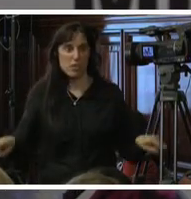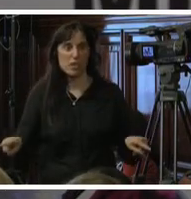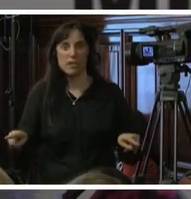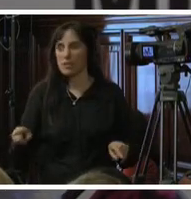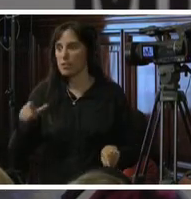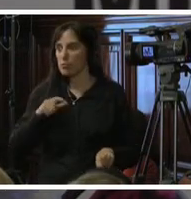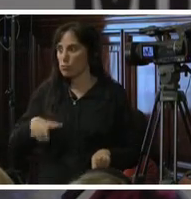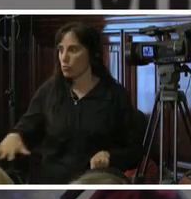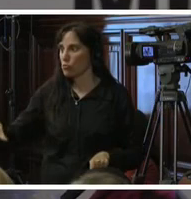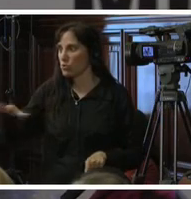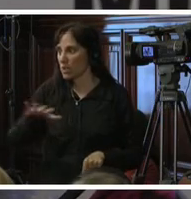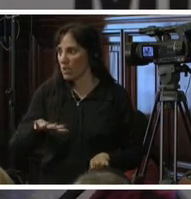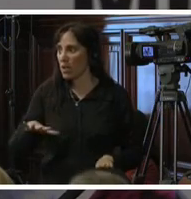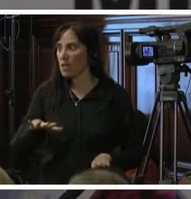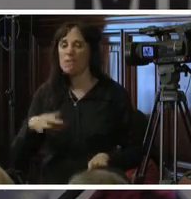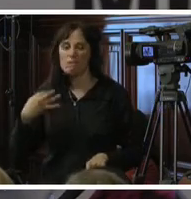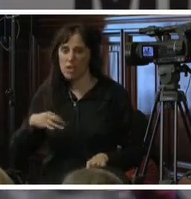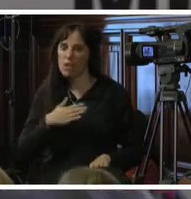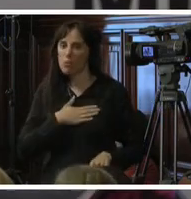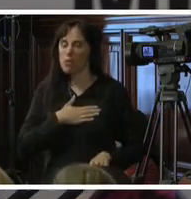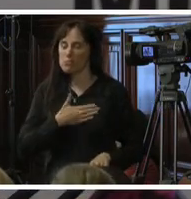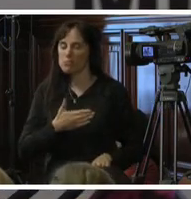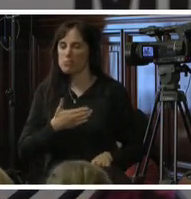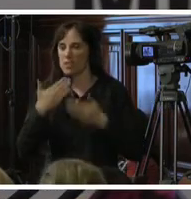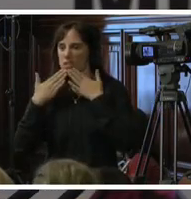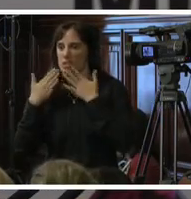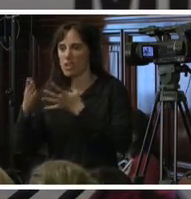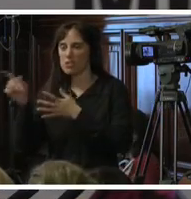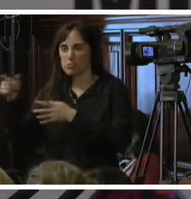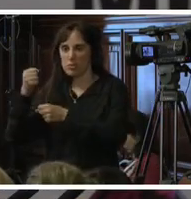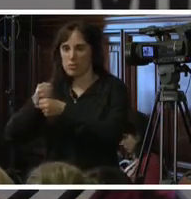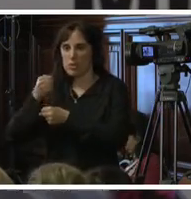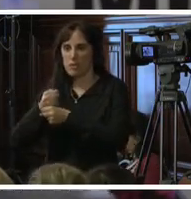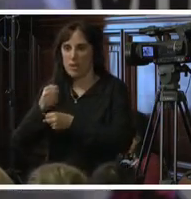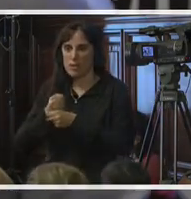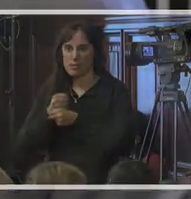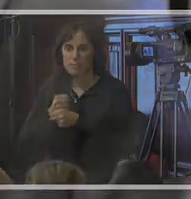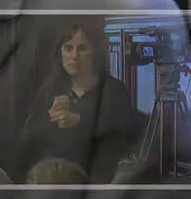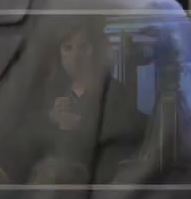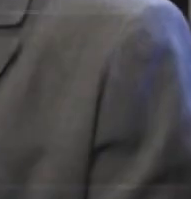of my heart for working in this matter. Thank you. This hearing is at an end.